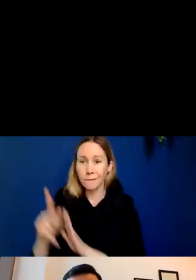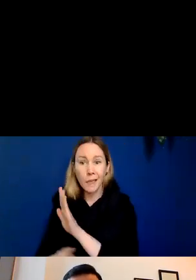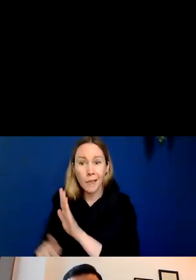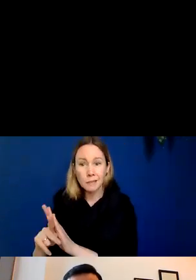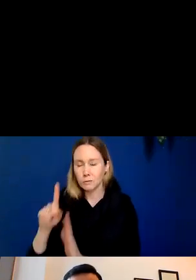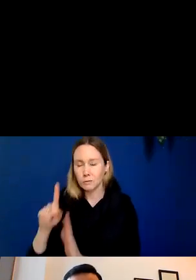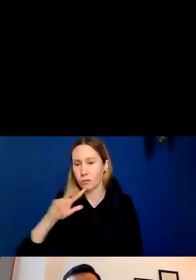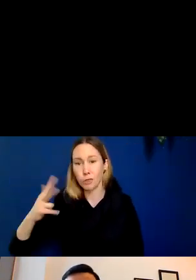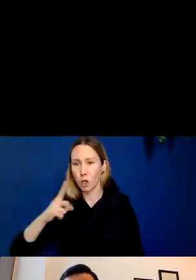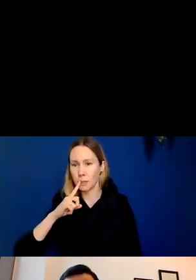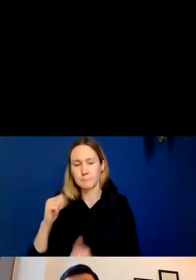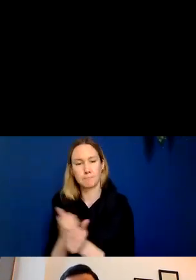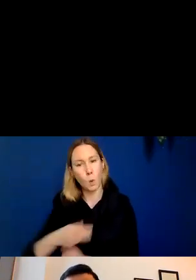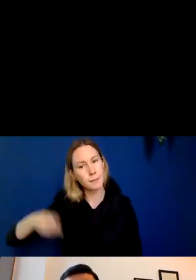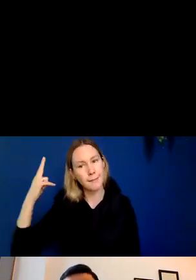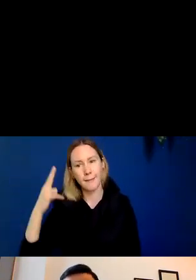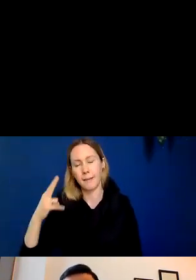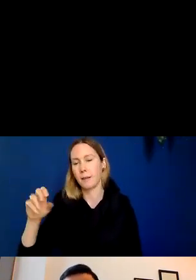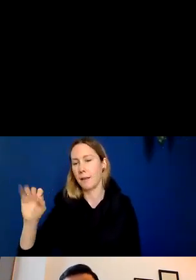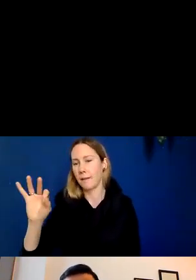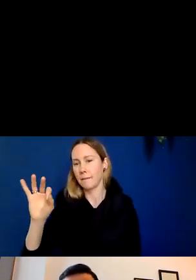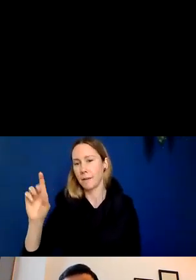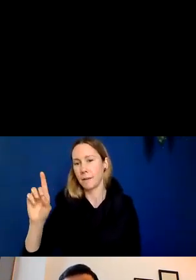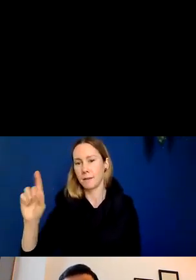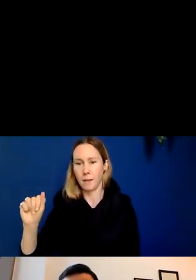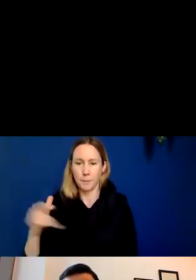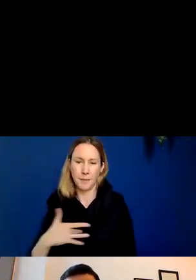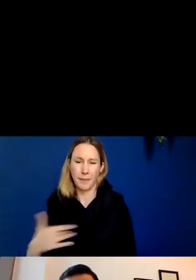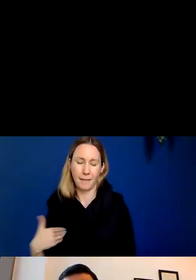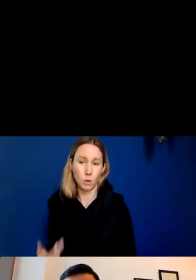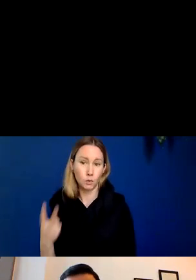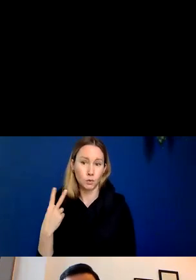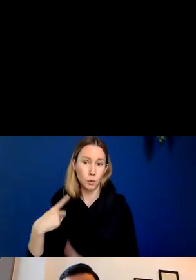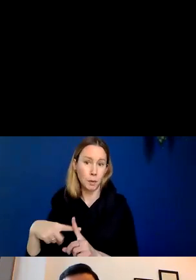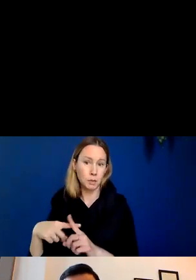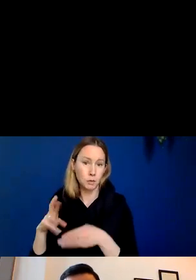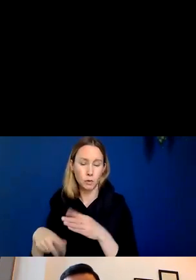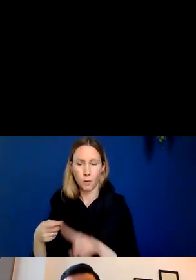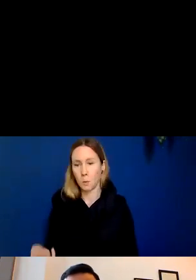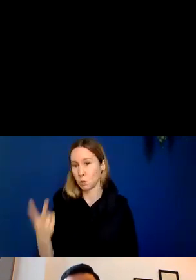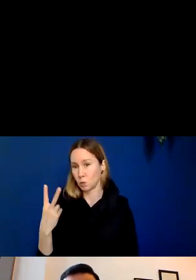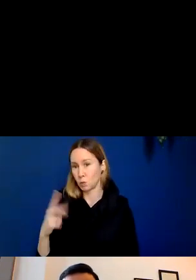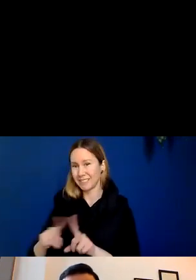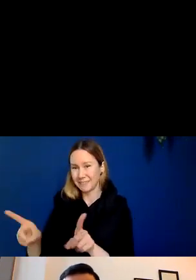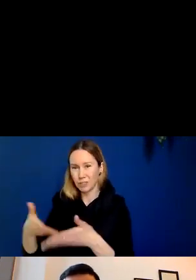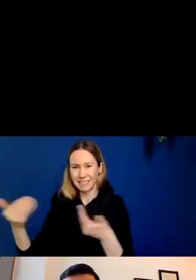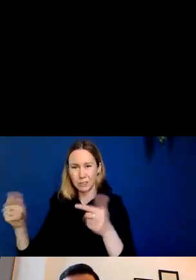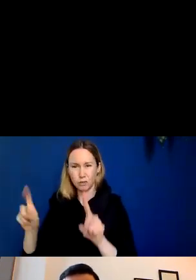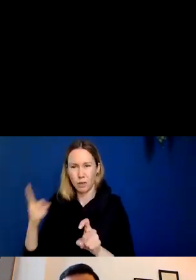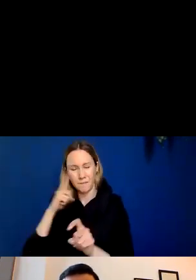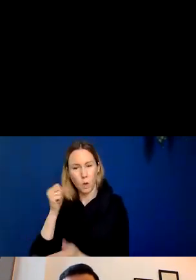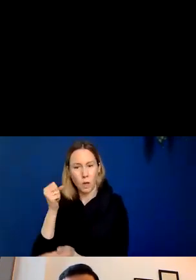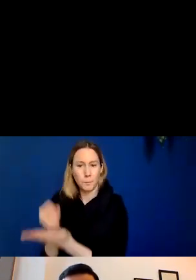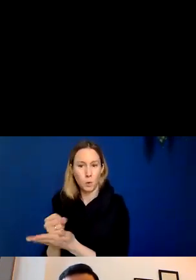highest stage of trial. The FDA usually uses positive results from 2 phase 3 trials to approve a drug